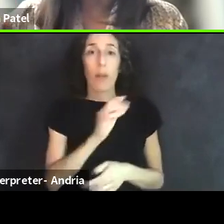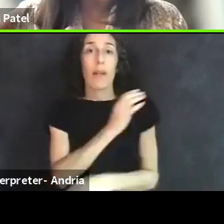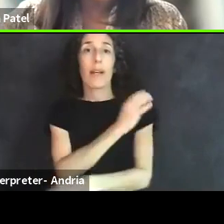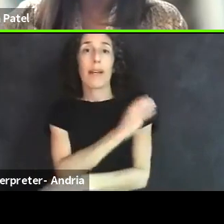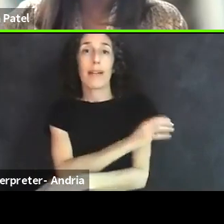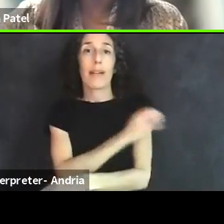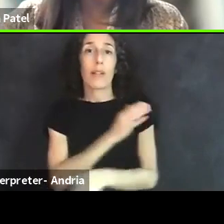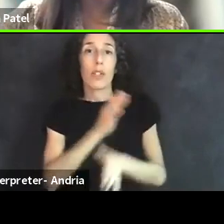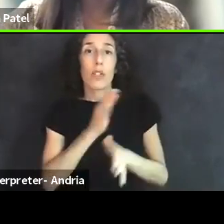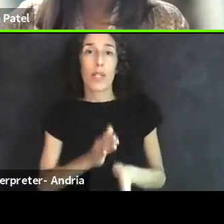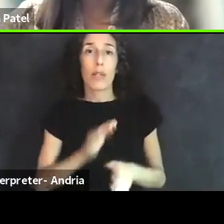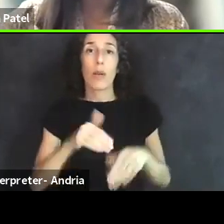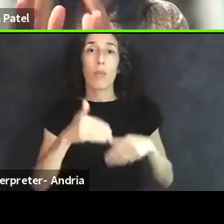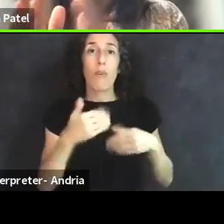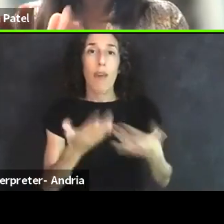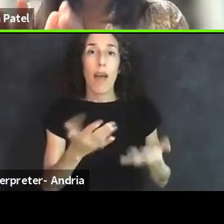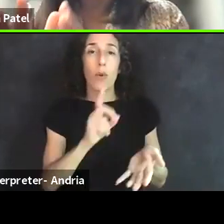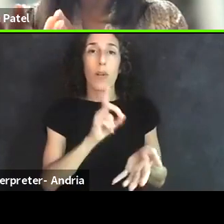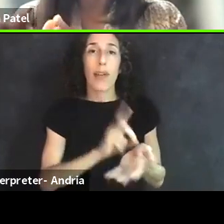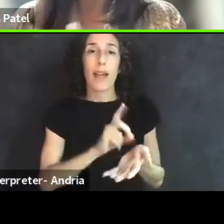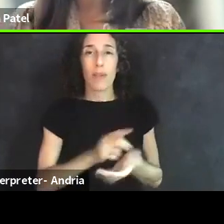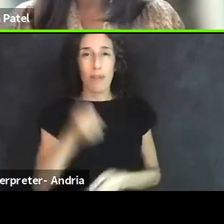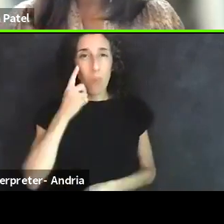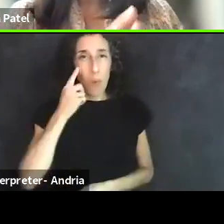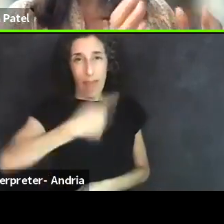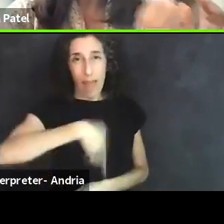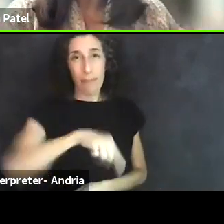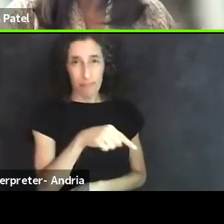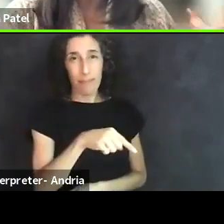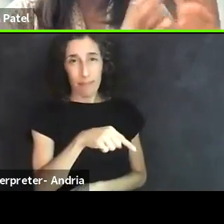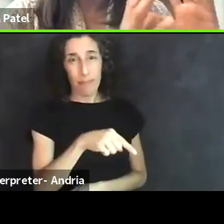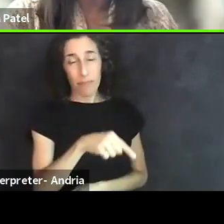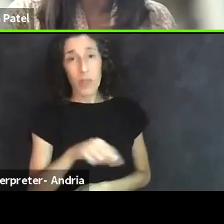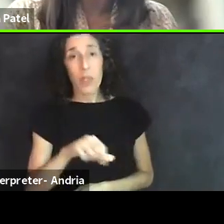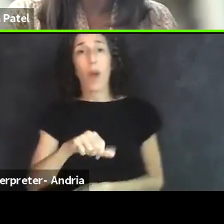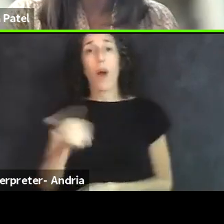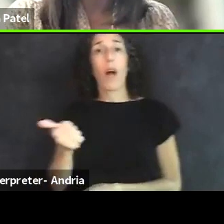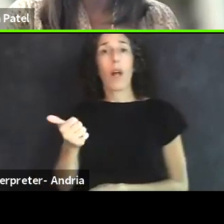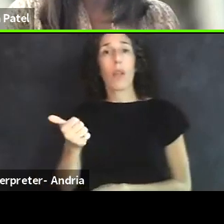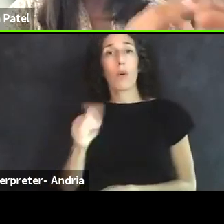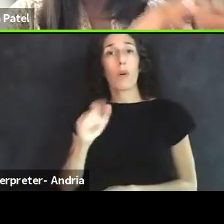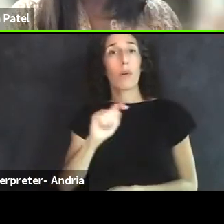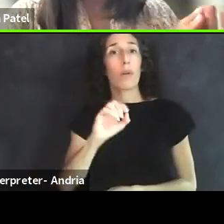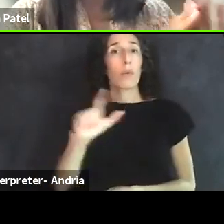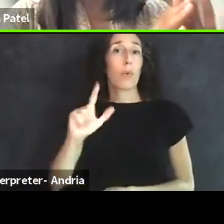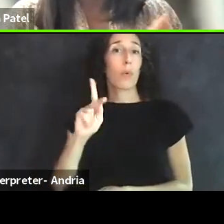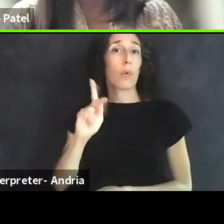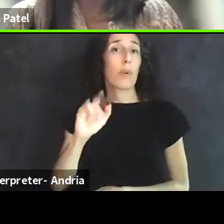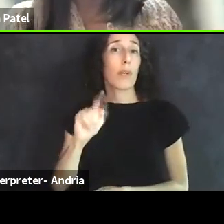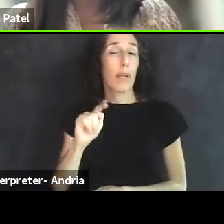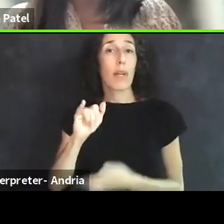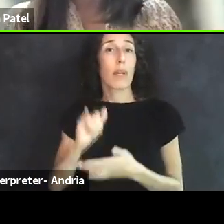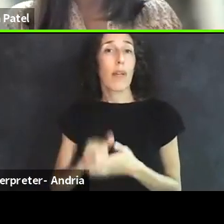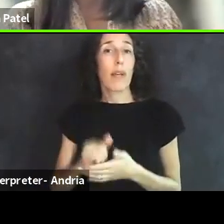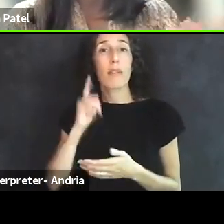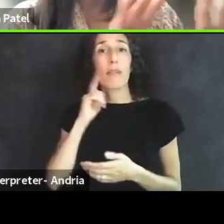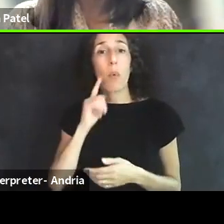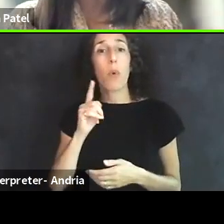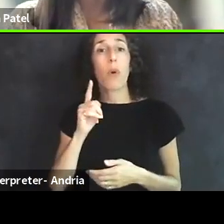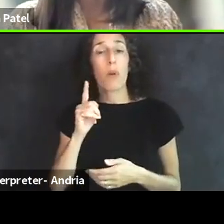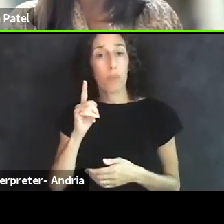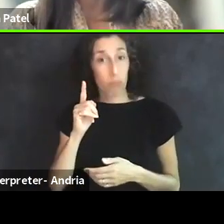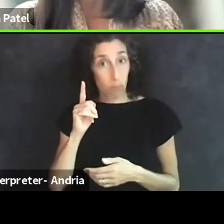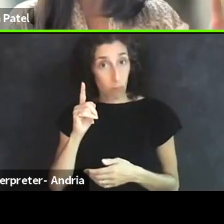the State Office of Mental Health system. So that's one aspect. The other aspect is the toolkit, and that is completely forward-facing